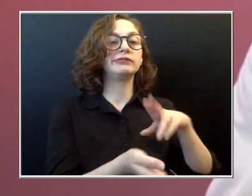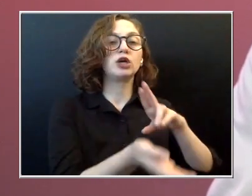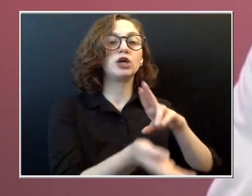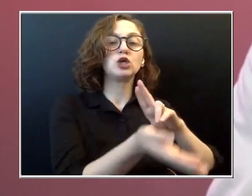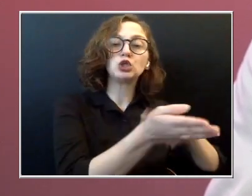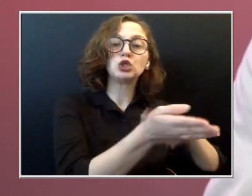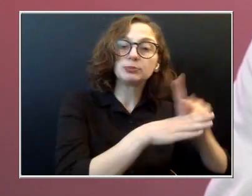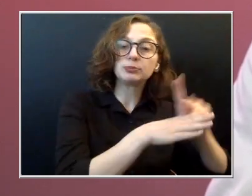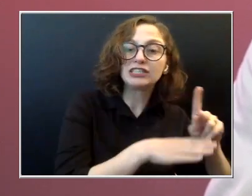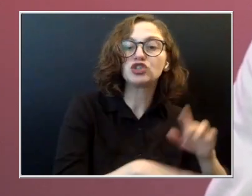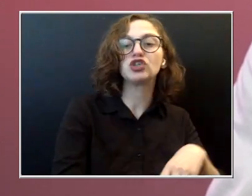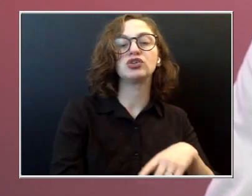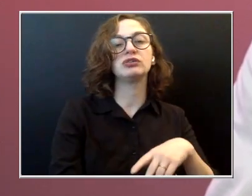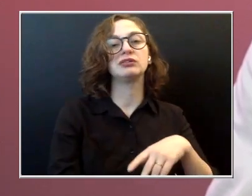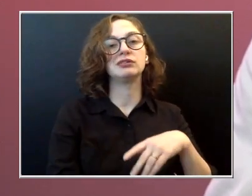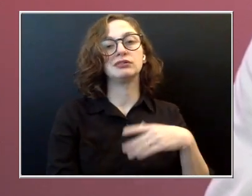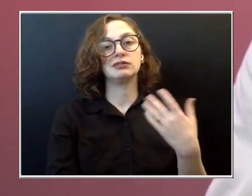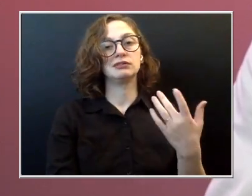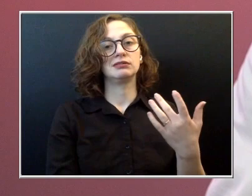cardiothoracic